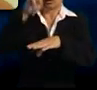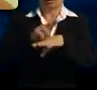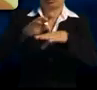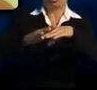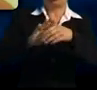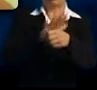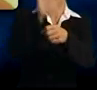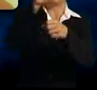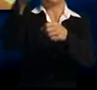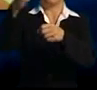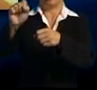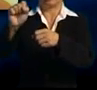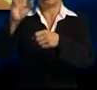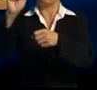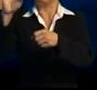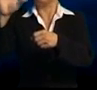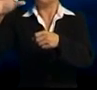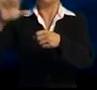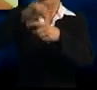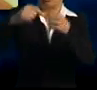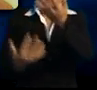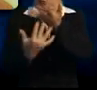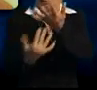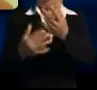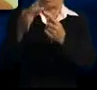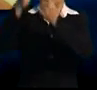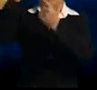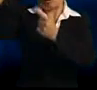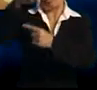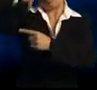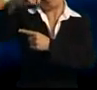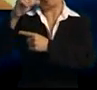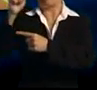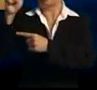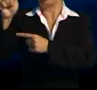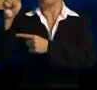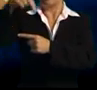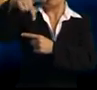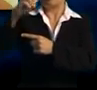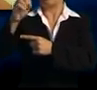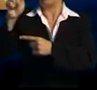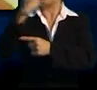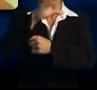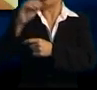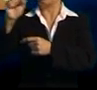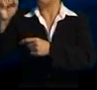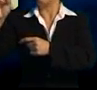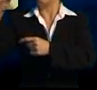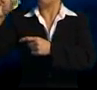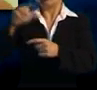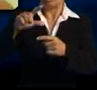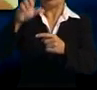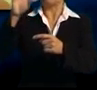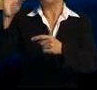gas when heated strongly, except for potassium sulfide and sodium sulfide. They are very